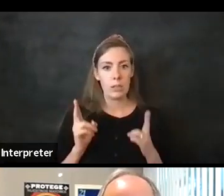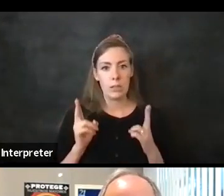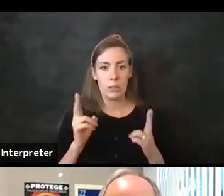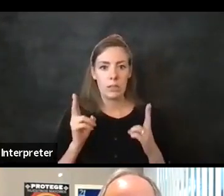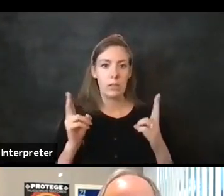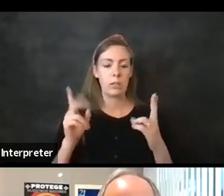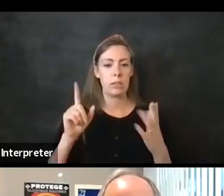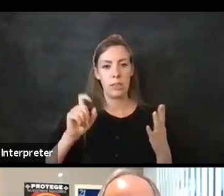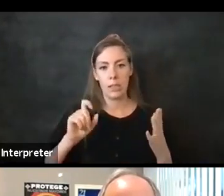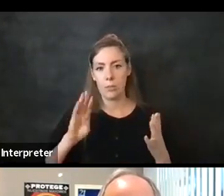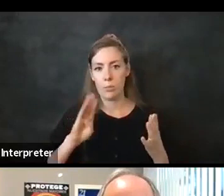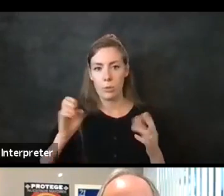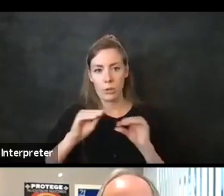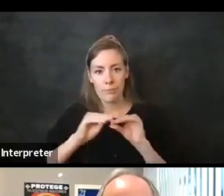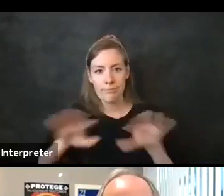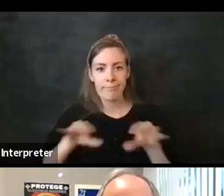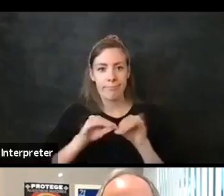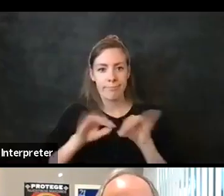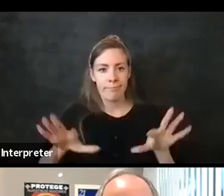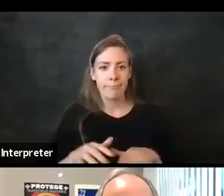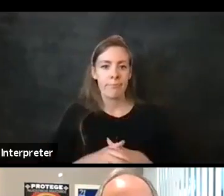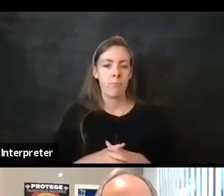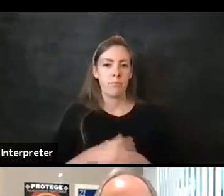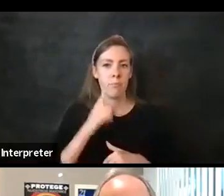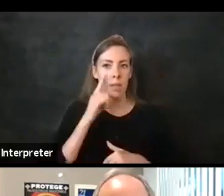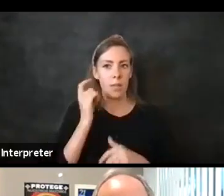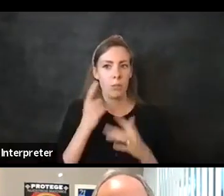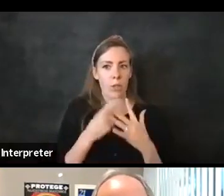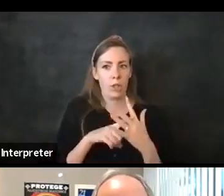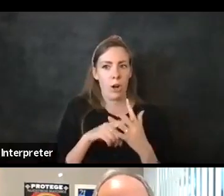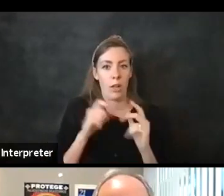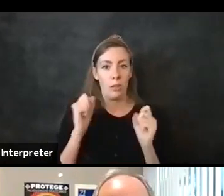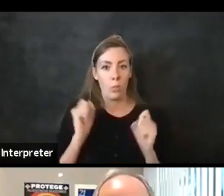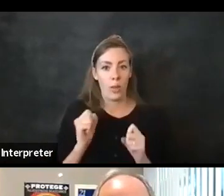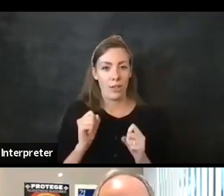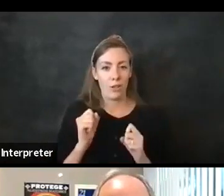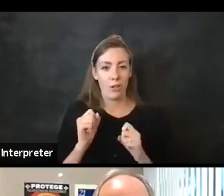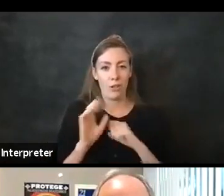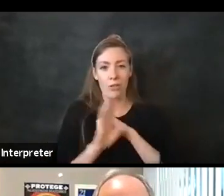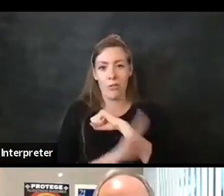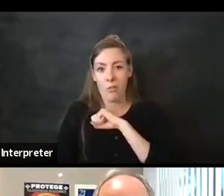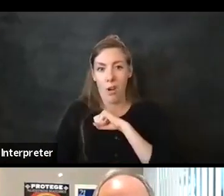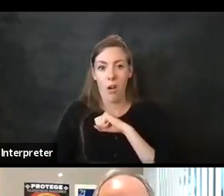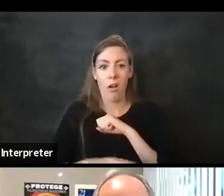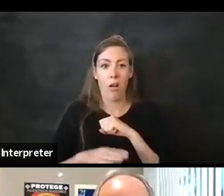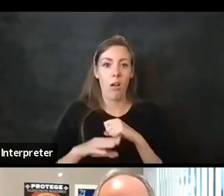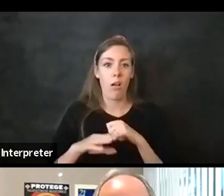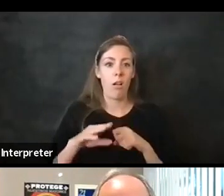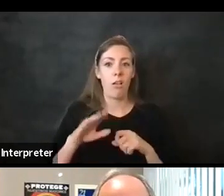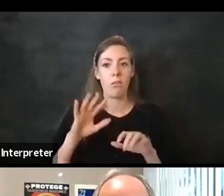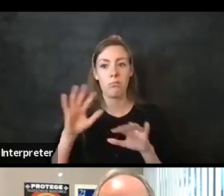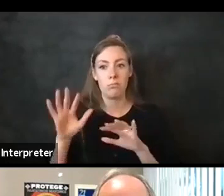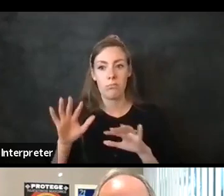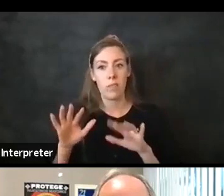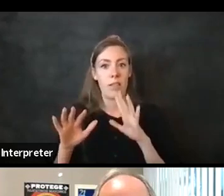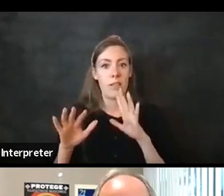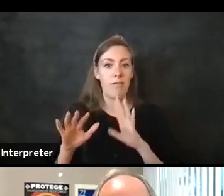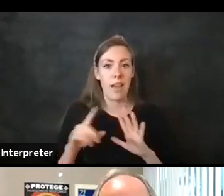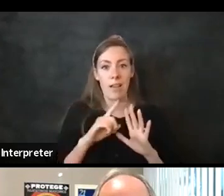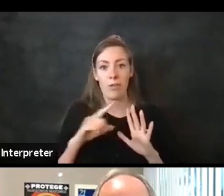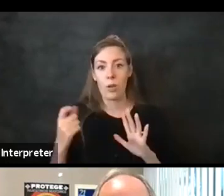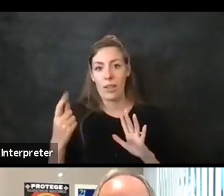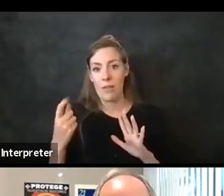getting boosters out to that age group, just as we head into the fall and winter, and especially with, potentially having the 5 to 11-year-olds coming